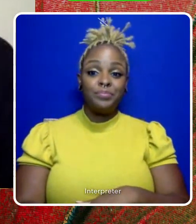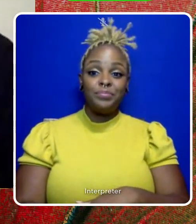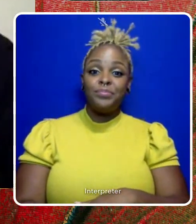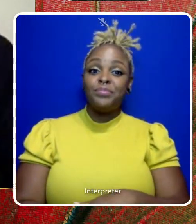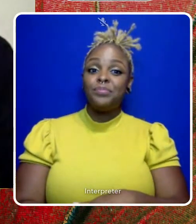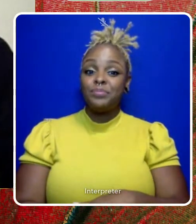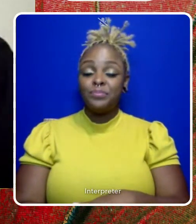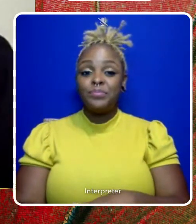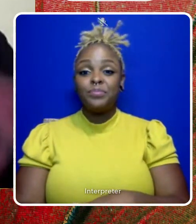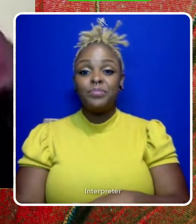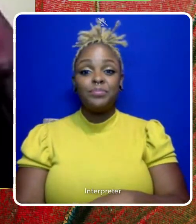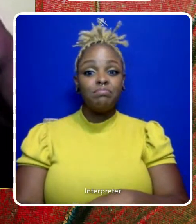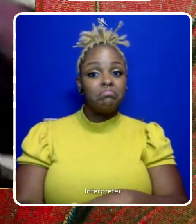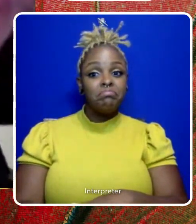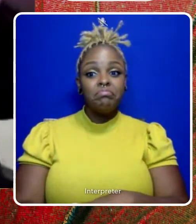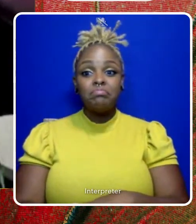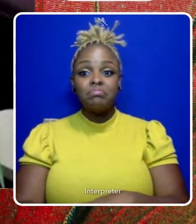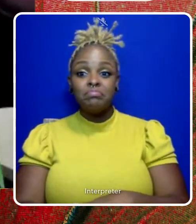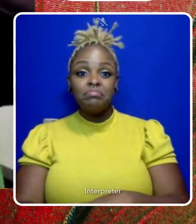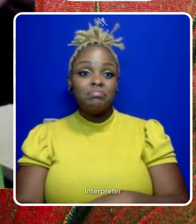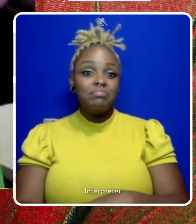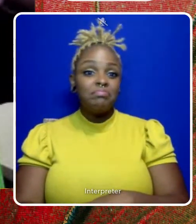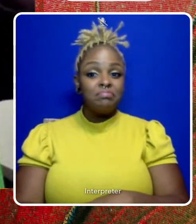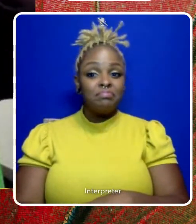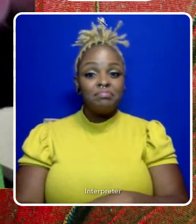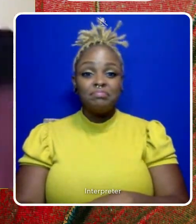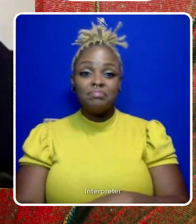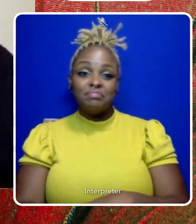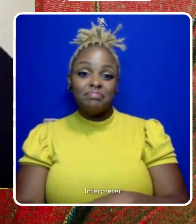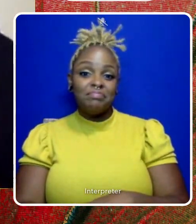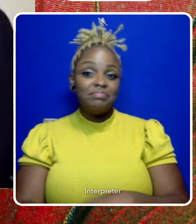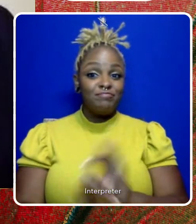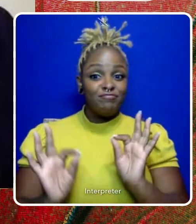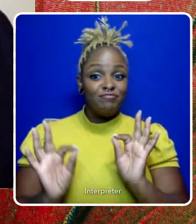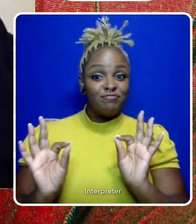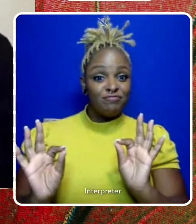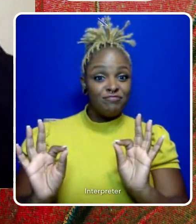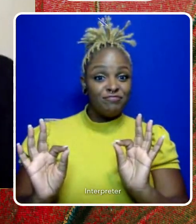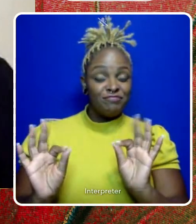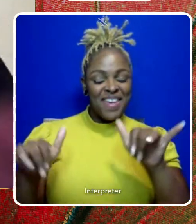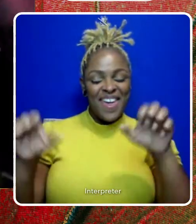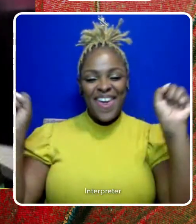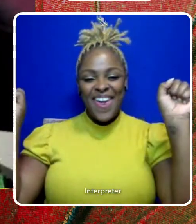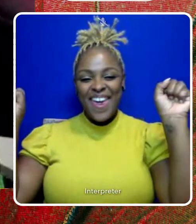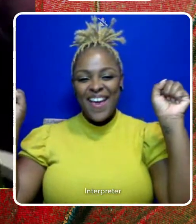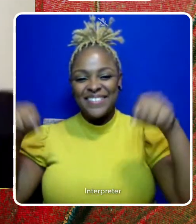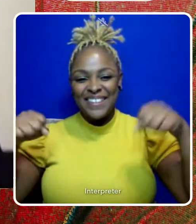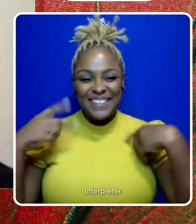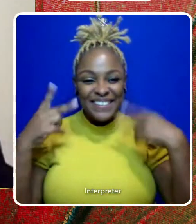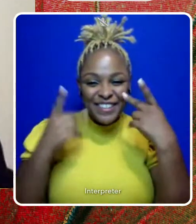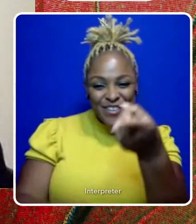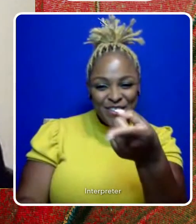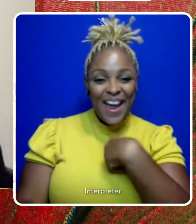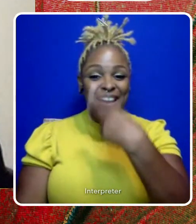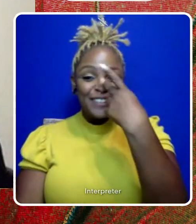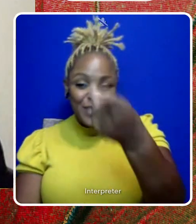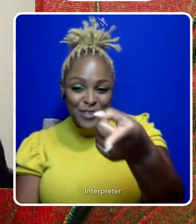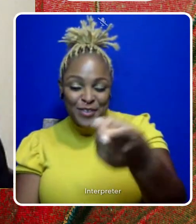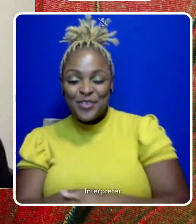spitting scriptures, painting pictures, even sisters. Hey, we see you. We see you. I'll go ahead.